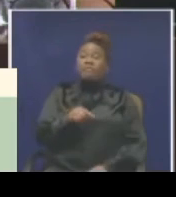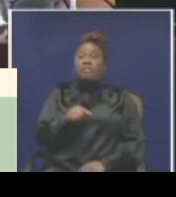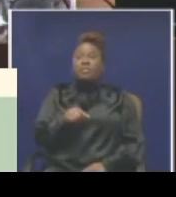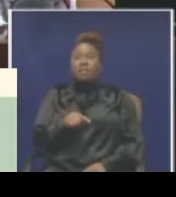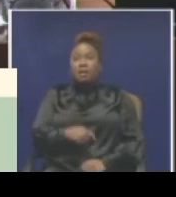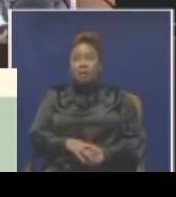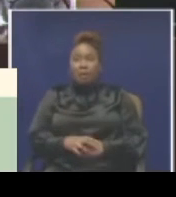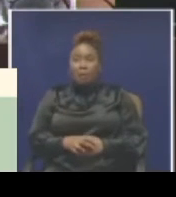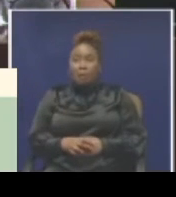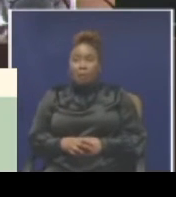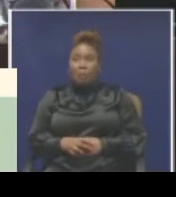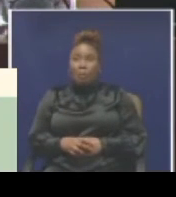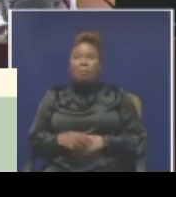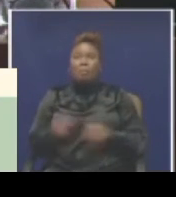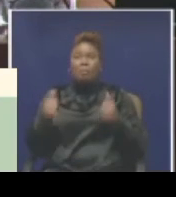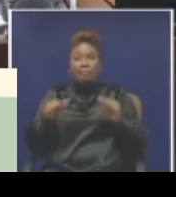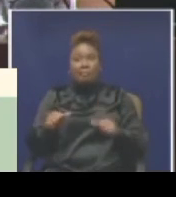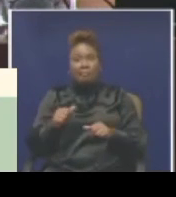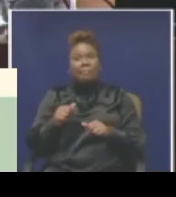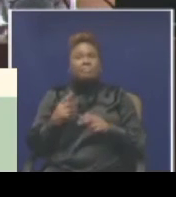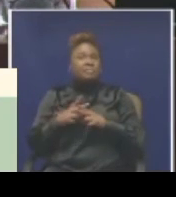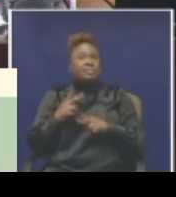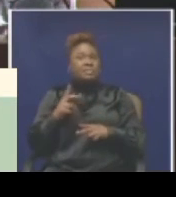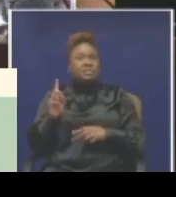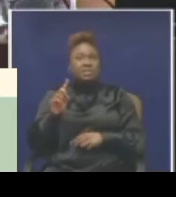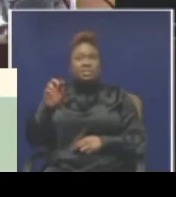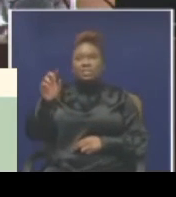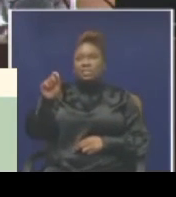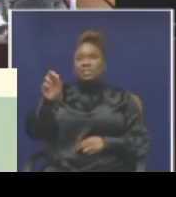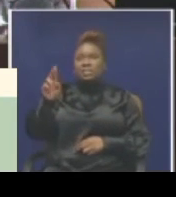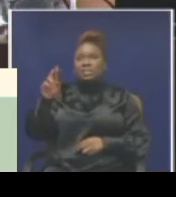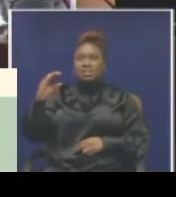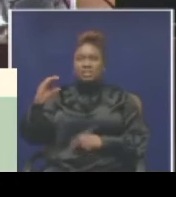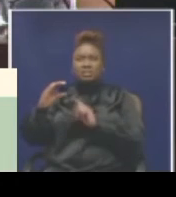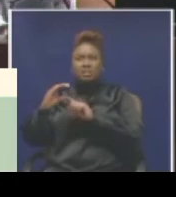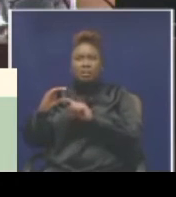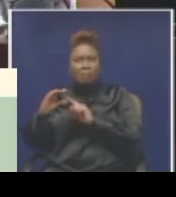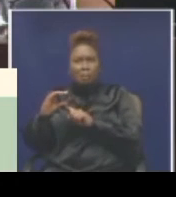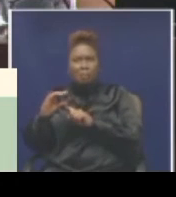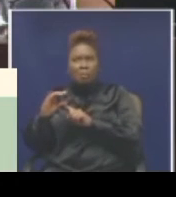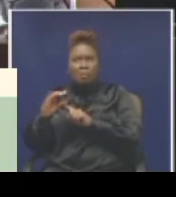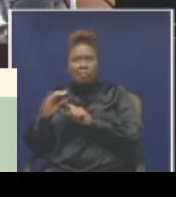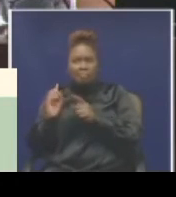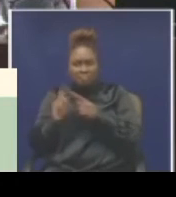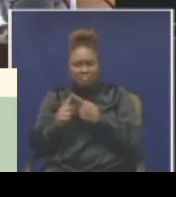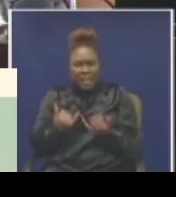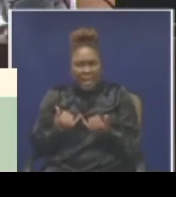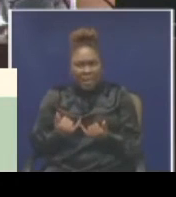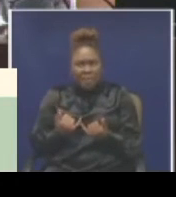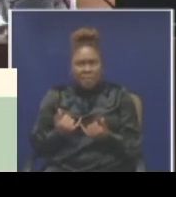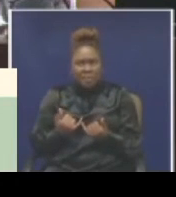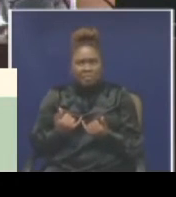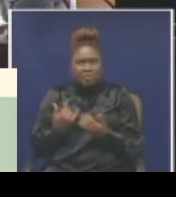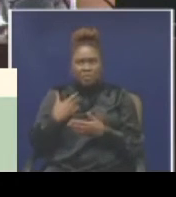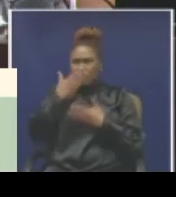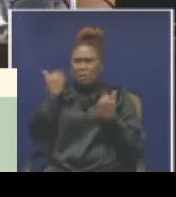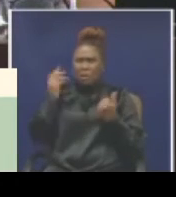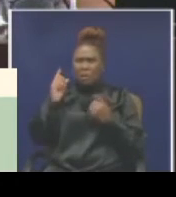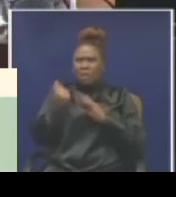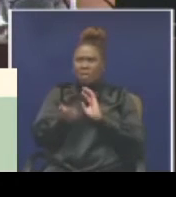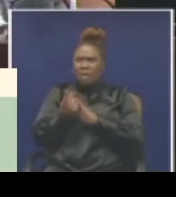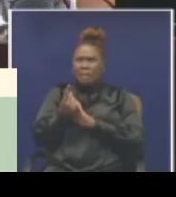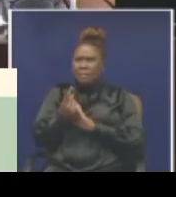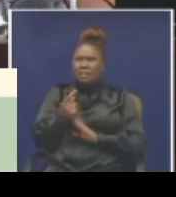to the issue of the TRC. I'm disappointed, Uguti, to this day. Asazi kwenzakalani